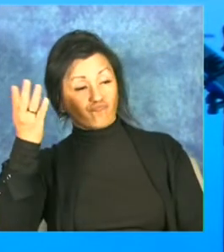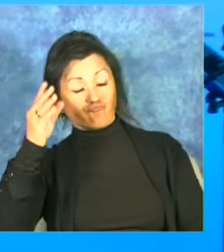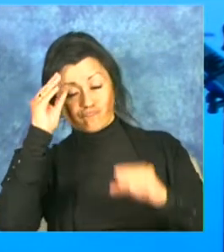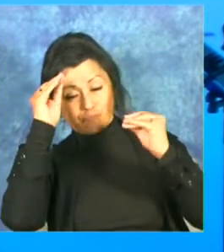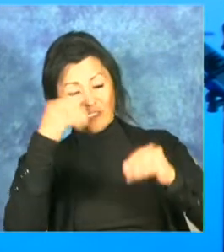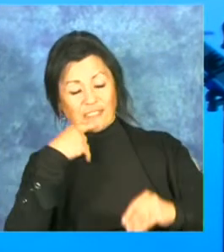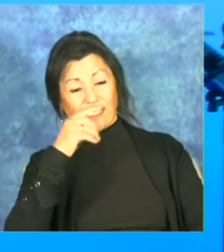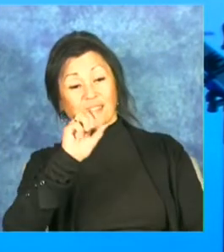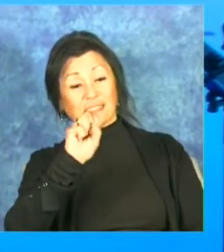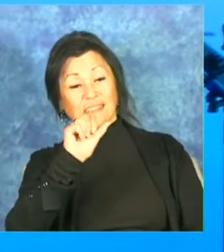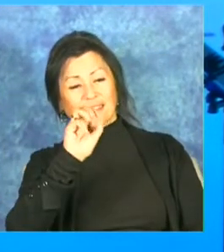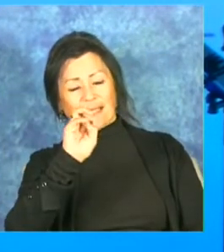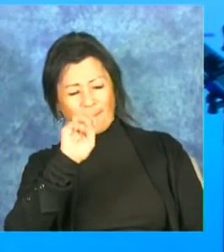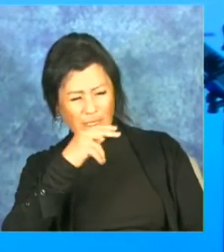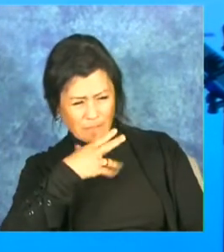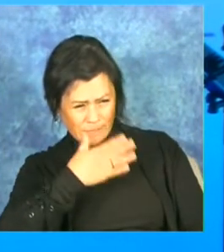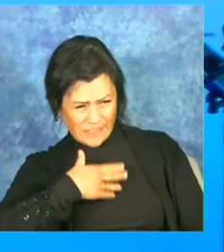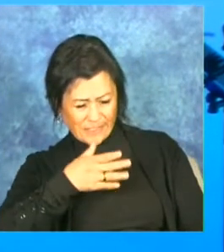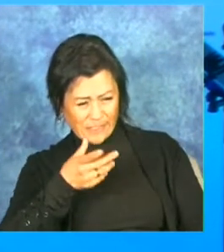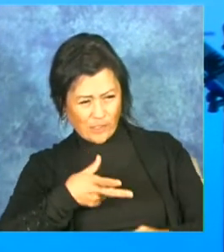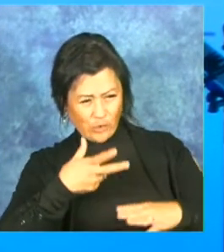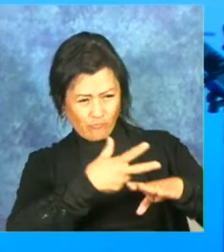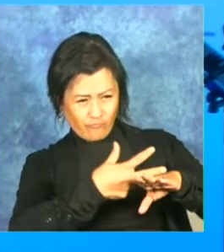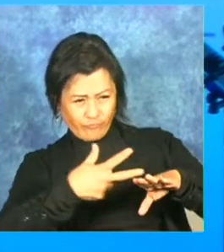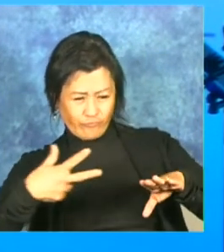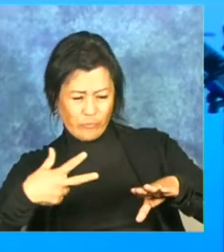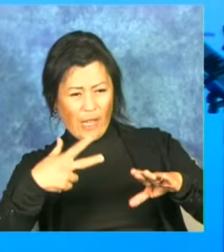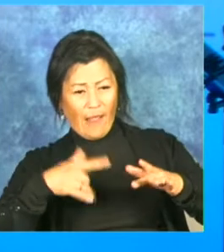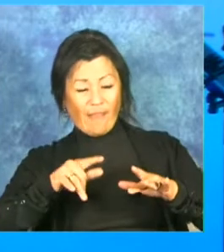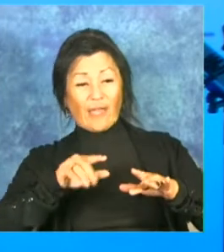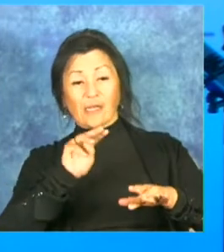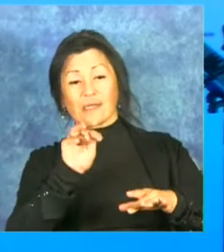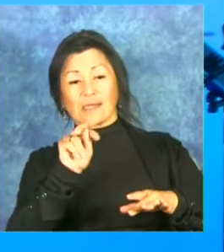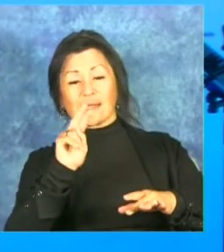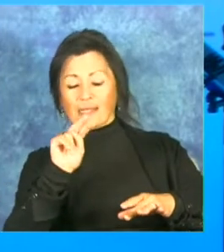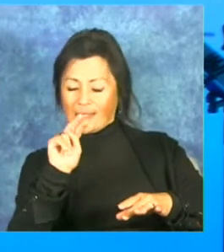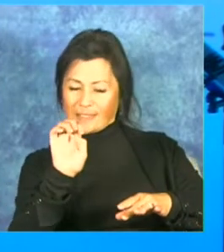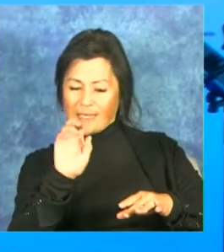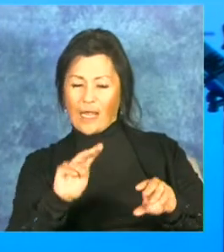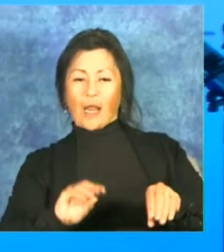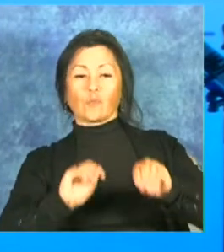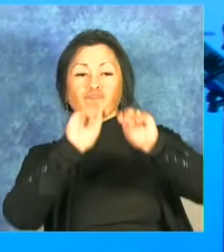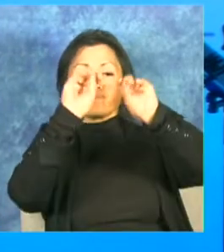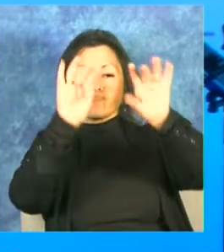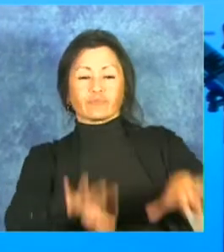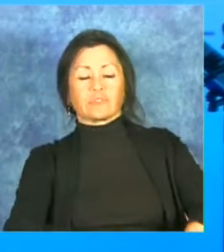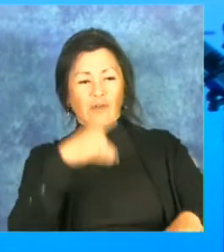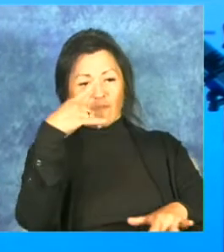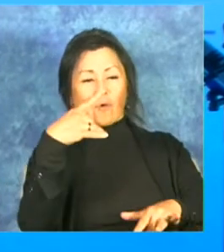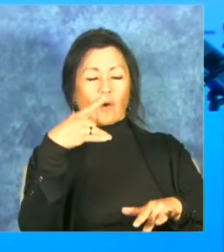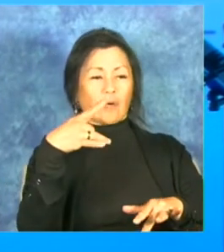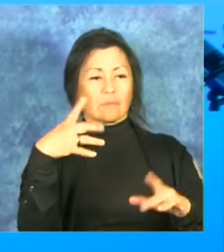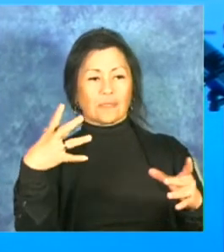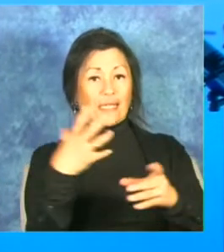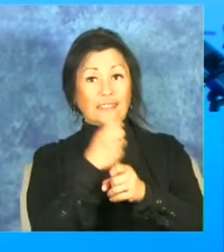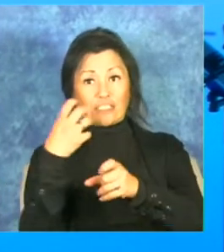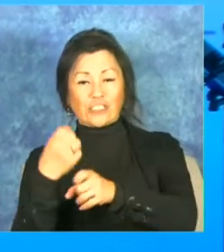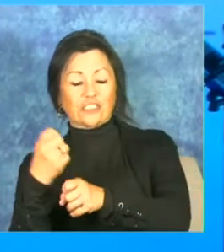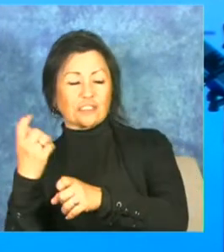to Simon, put out into deep water and let down the nets for a catch. Simon